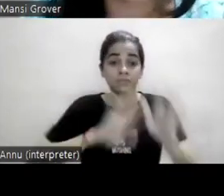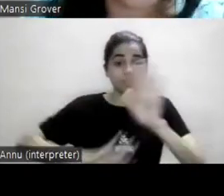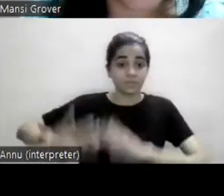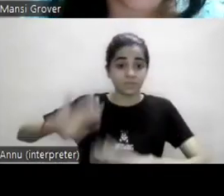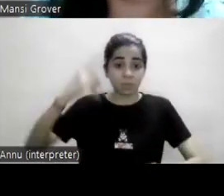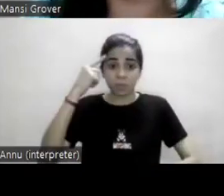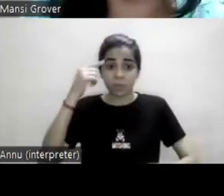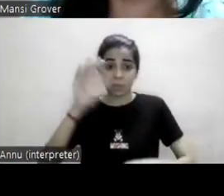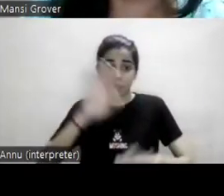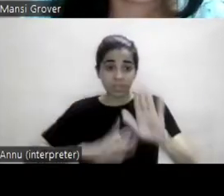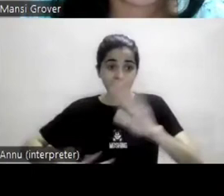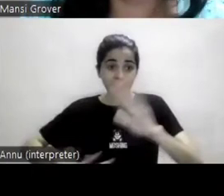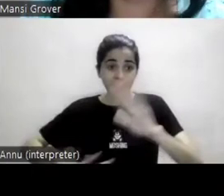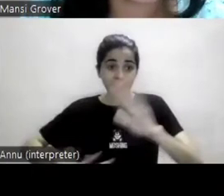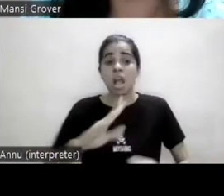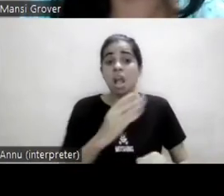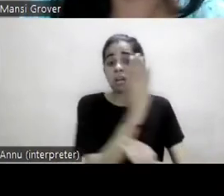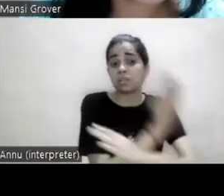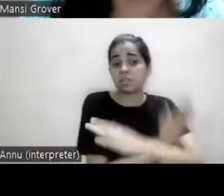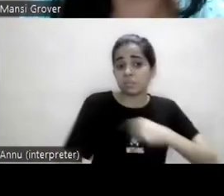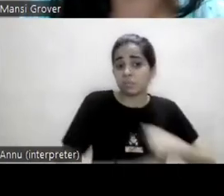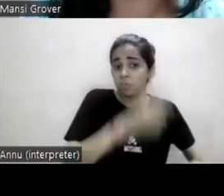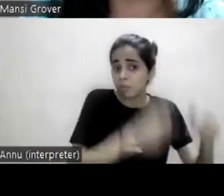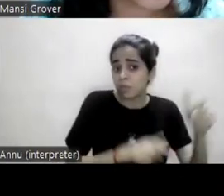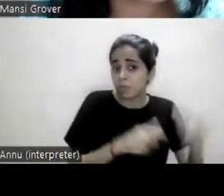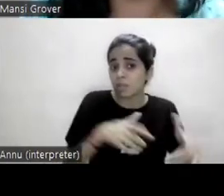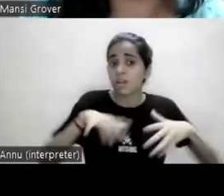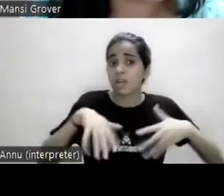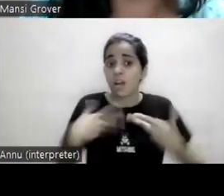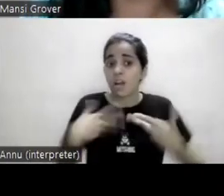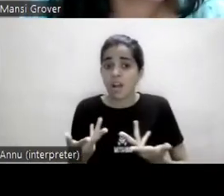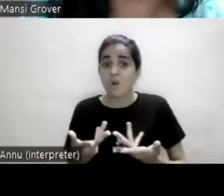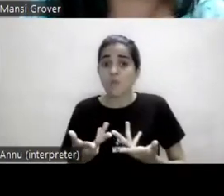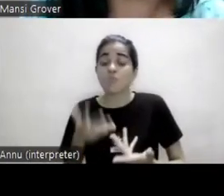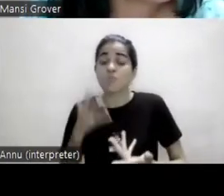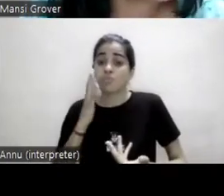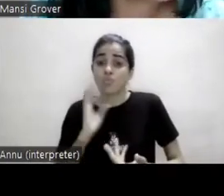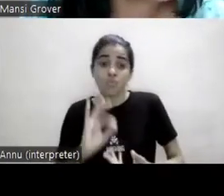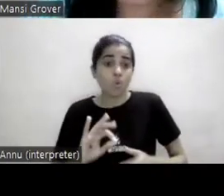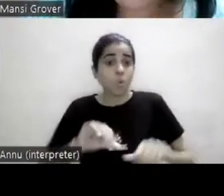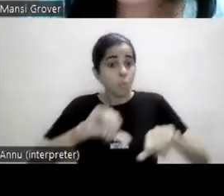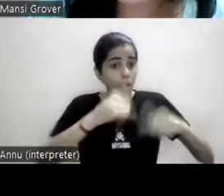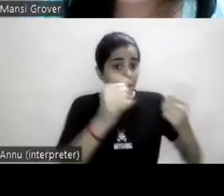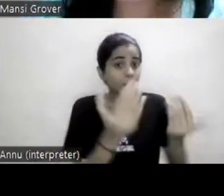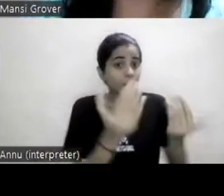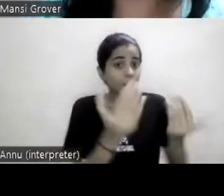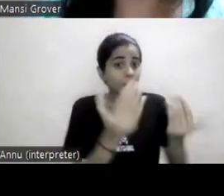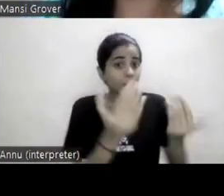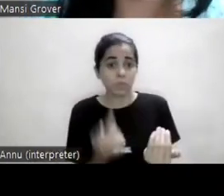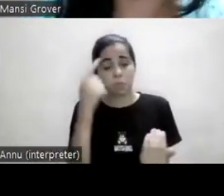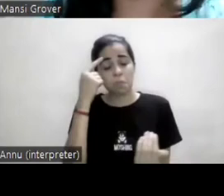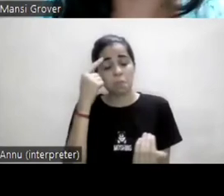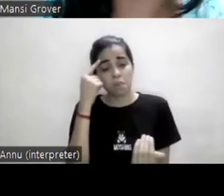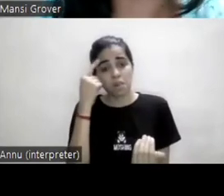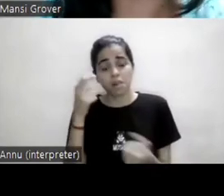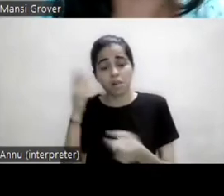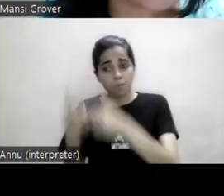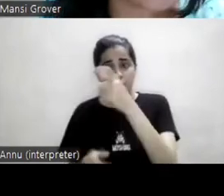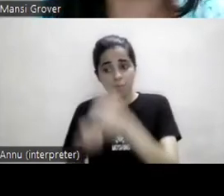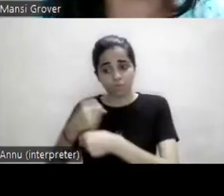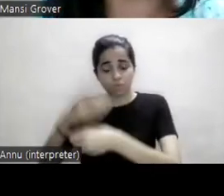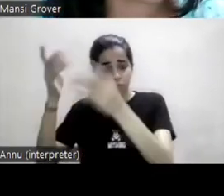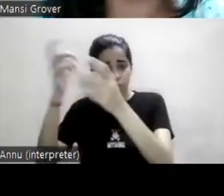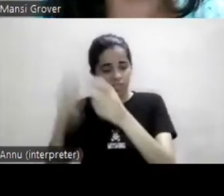of normality out of the apparent reality of abnormality. So basically, when you portray